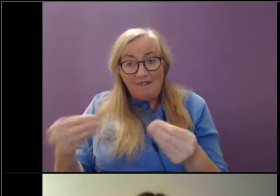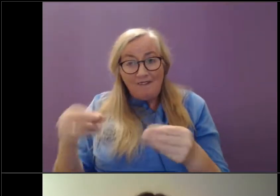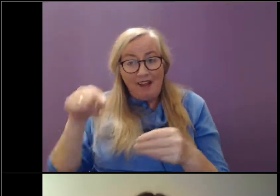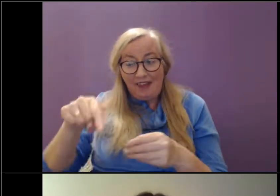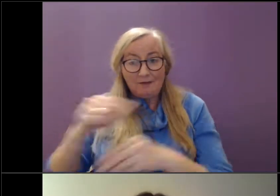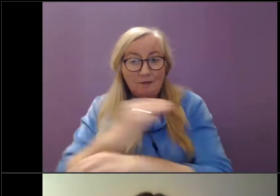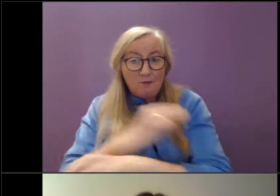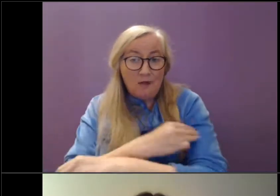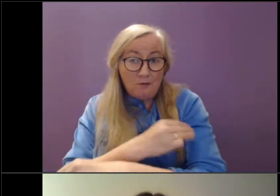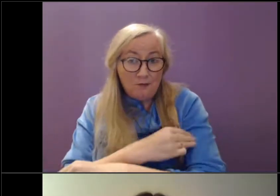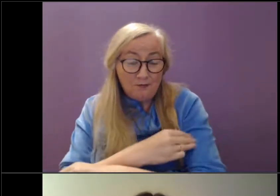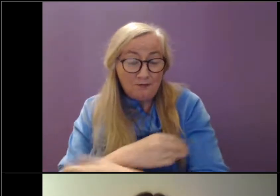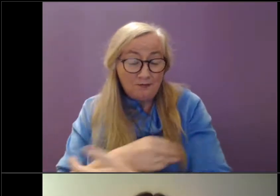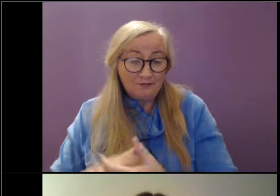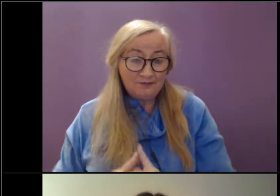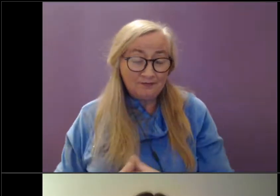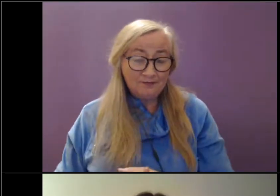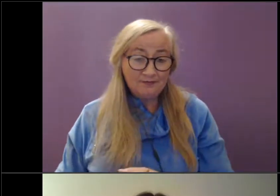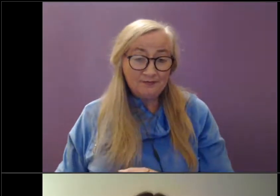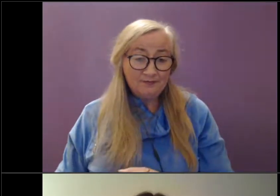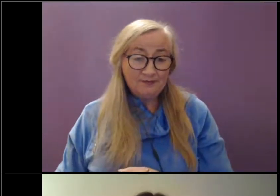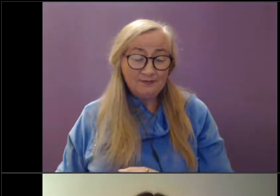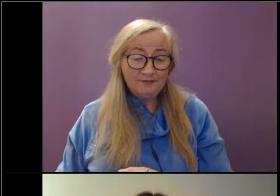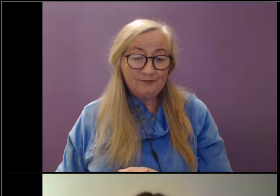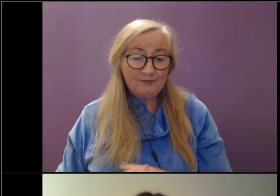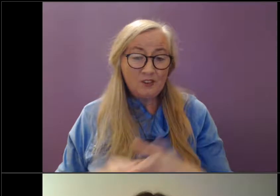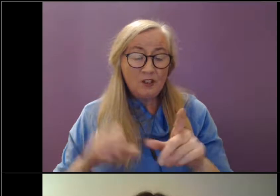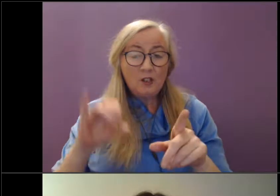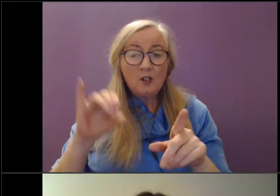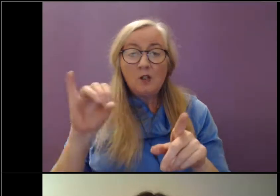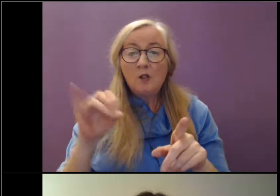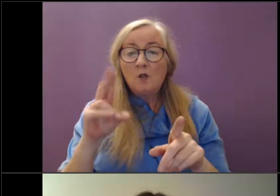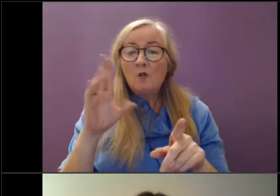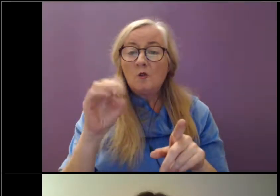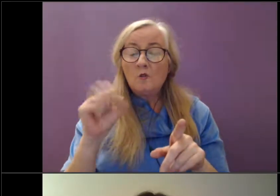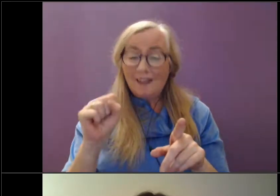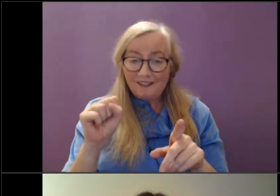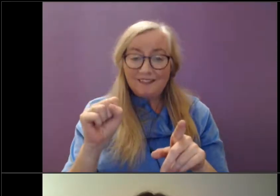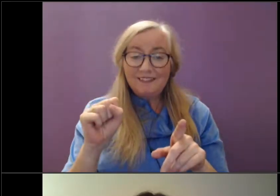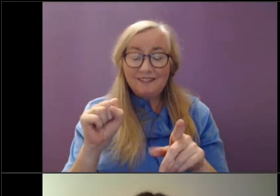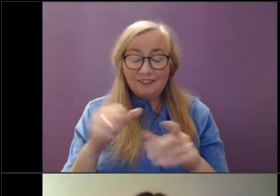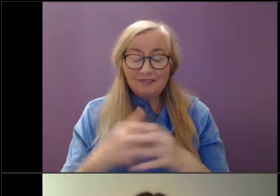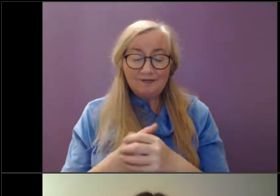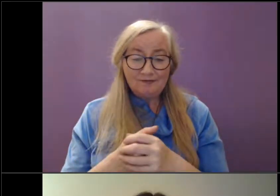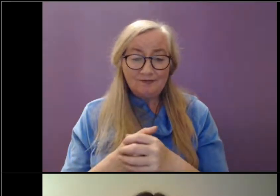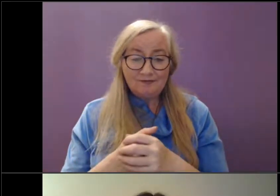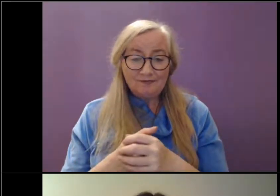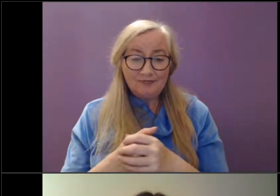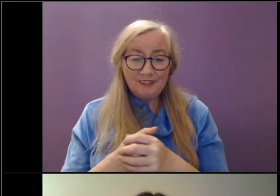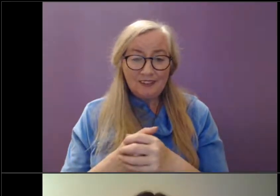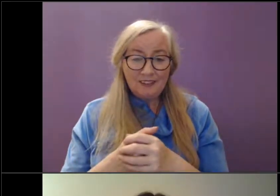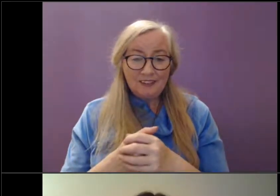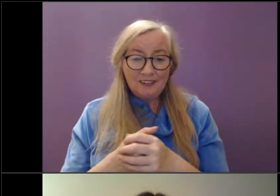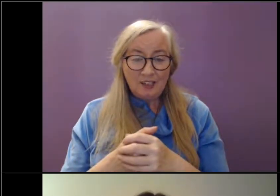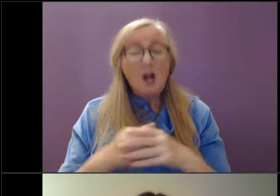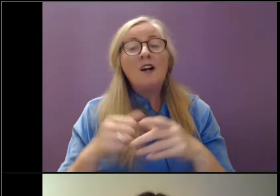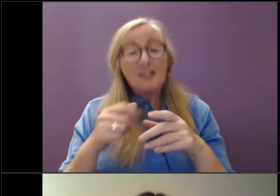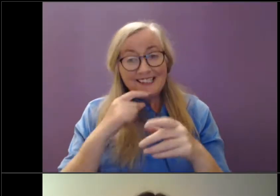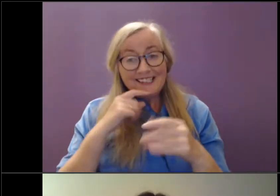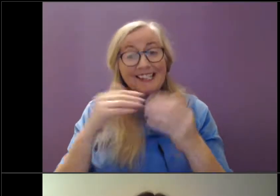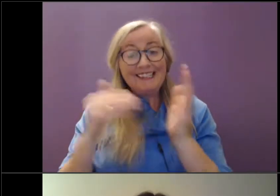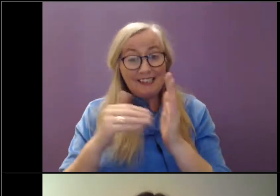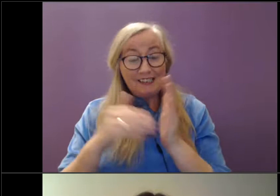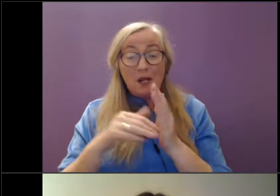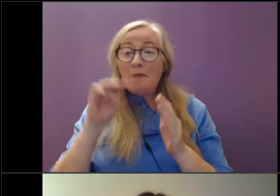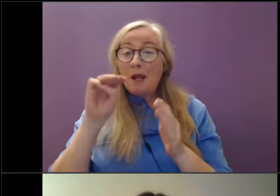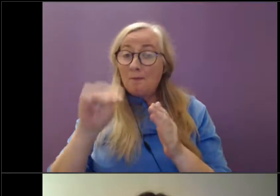Jules? Yeah, I suppose that can happen a lot, you know, where they try and involve the other family and get everybody kind of